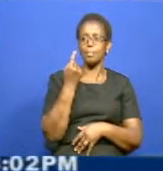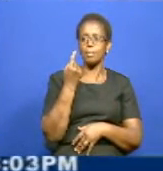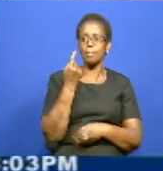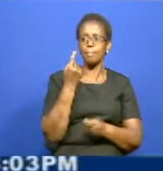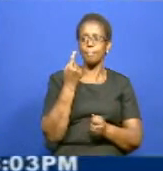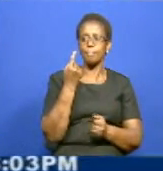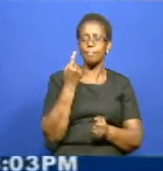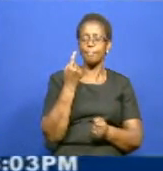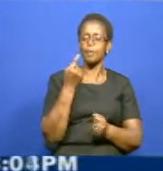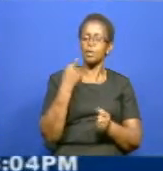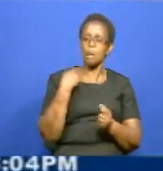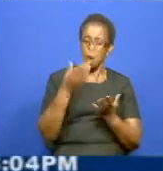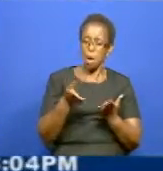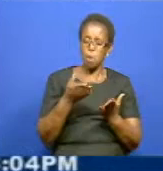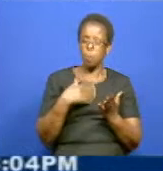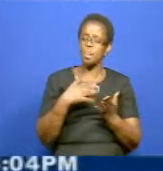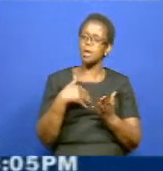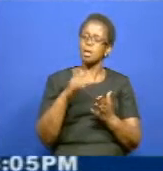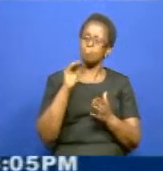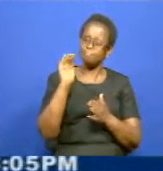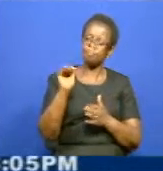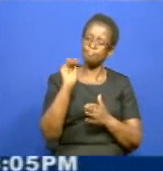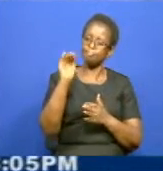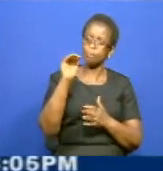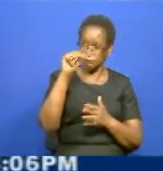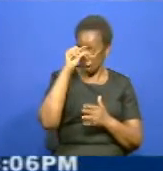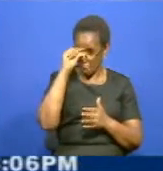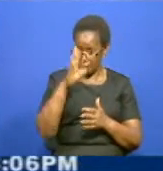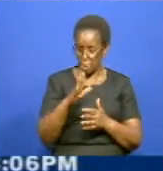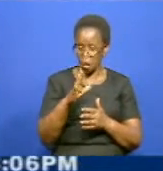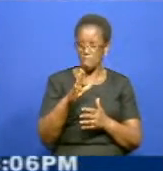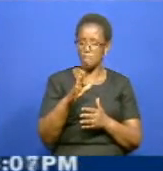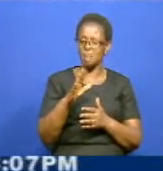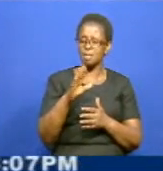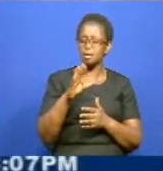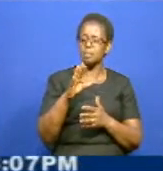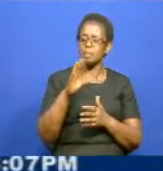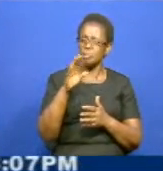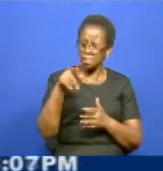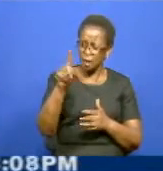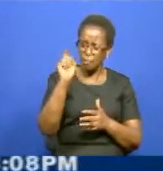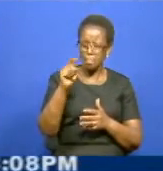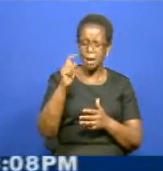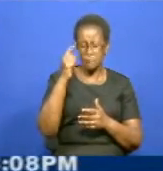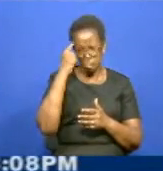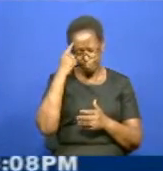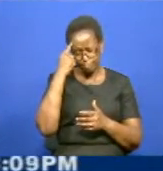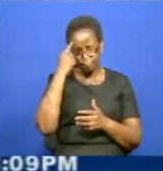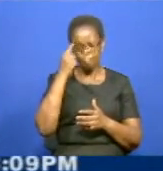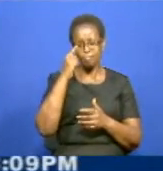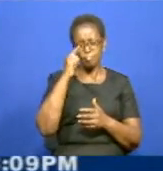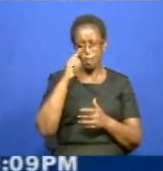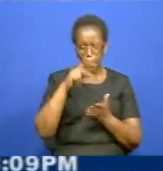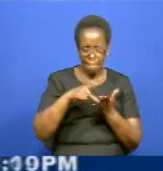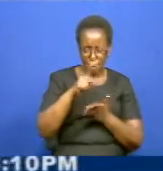are urging governors in counties to consider remunerating health workers,